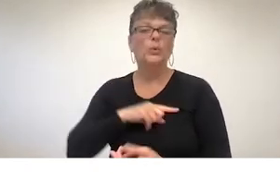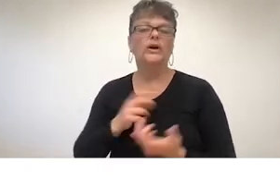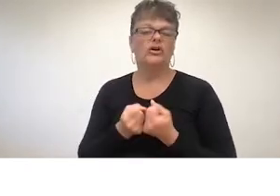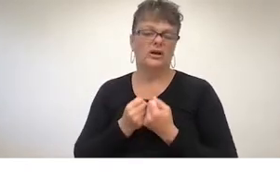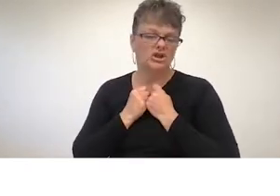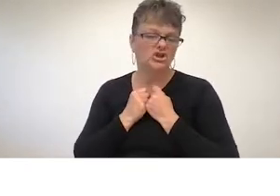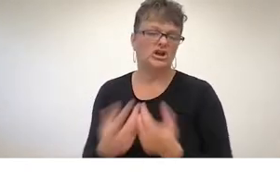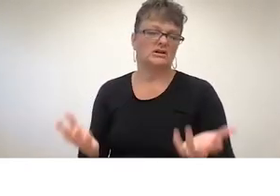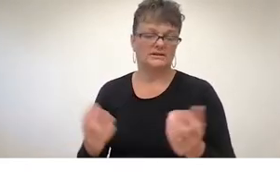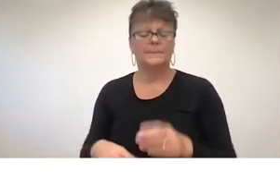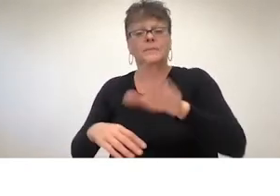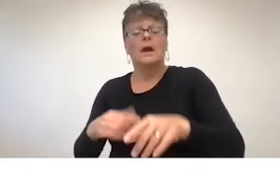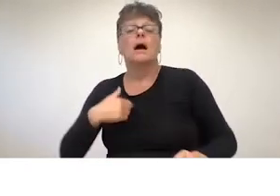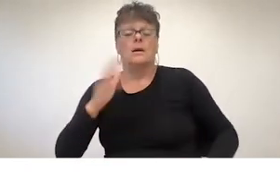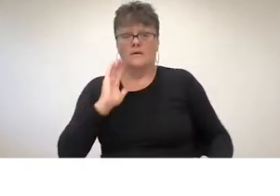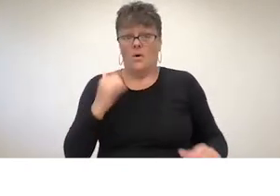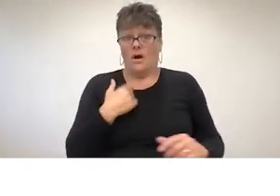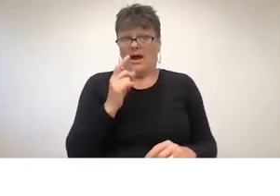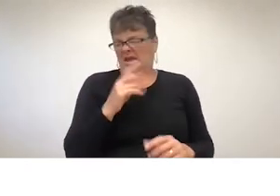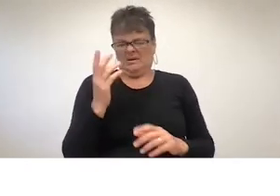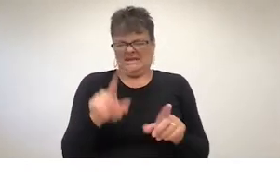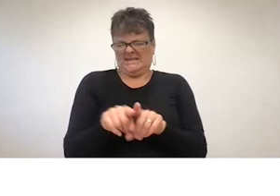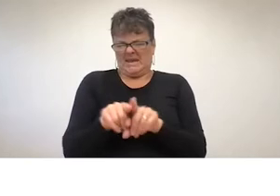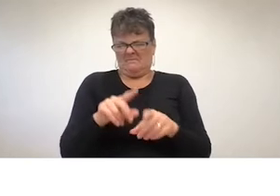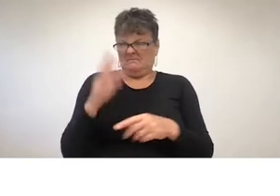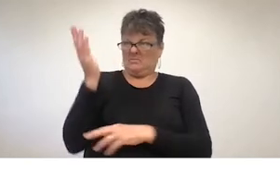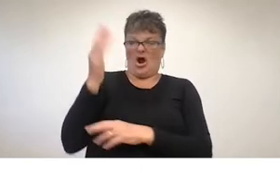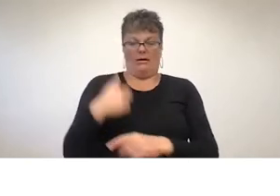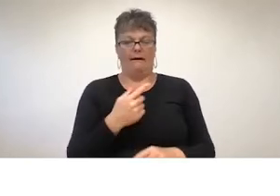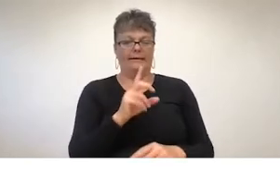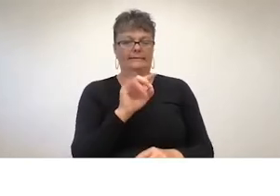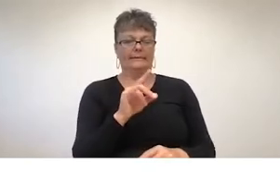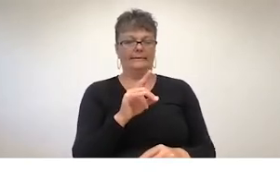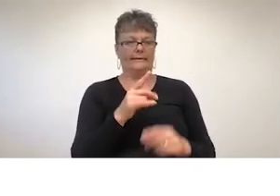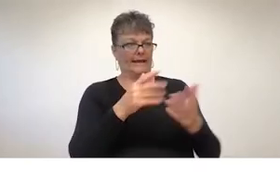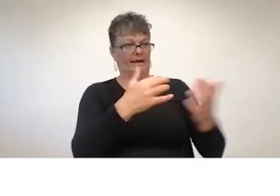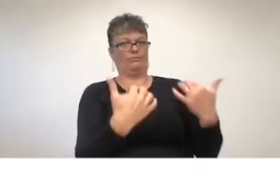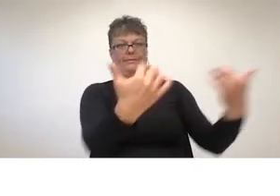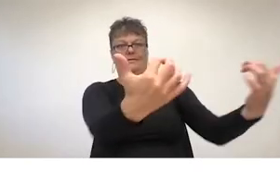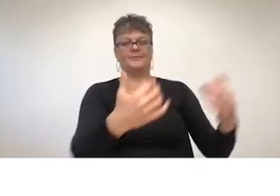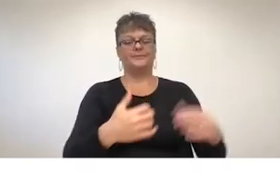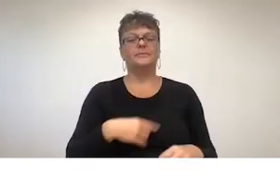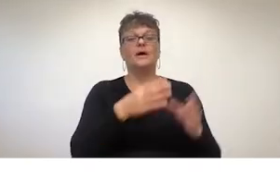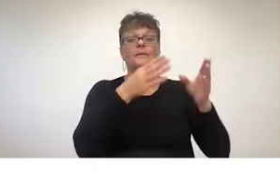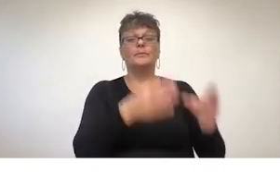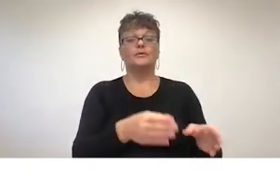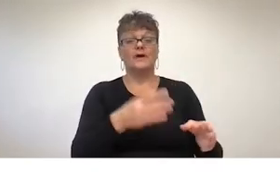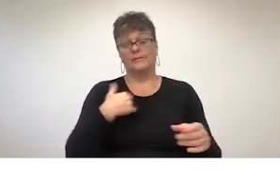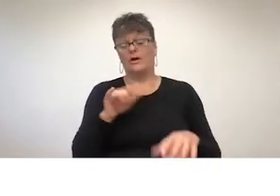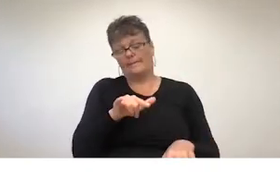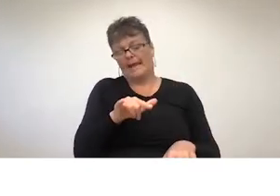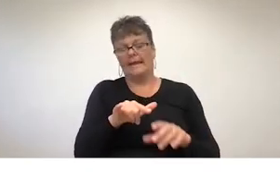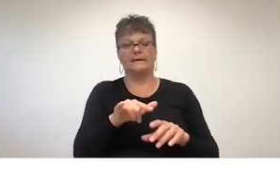in person, and I was on the plane, and the person who was seated across the aisle in one row behind me, he leaned over and tapped my shoulder, and he said, I don't